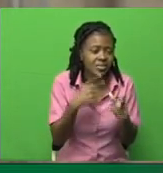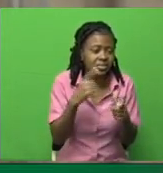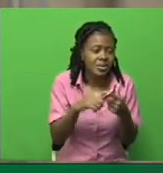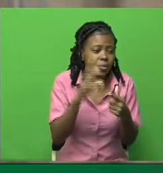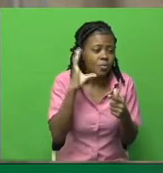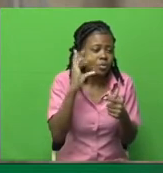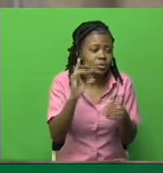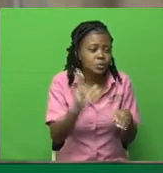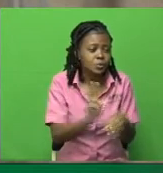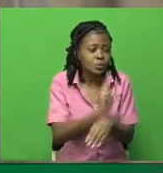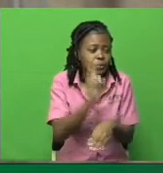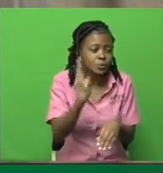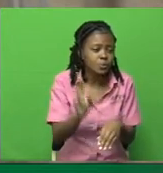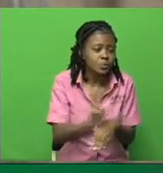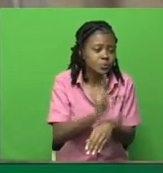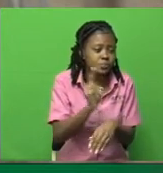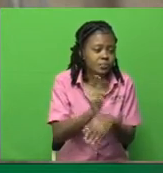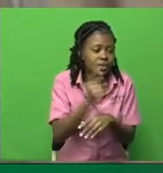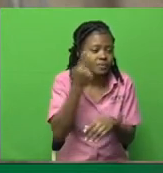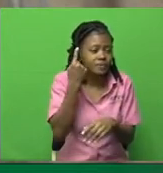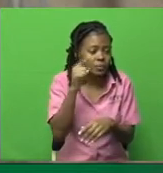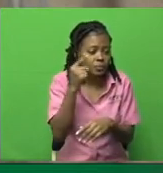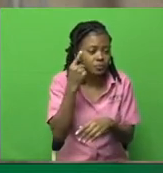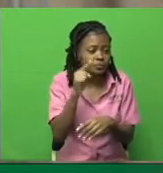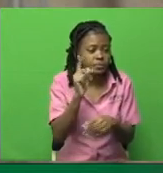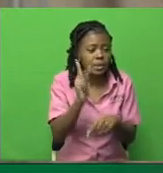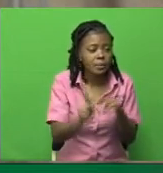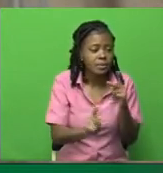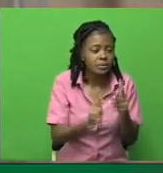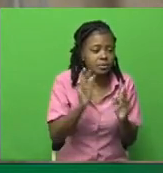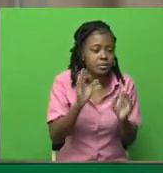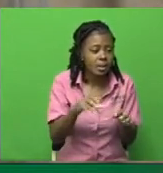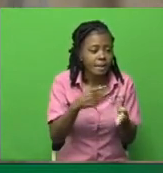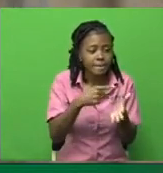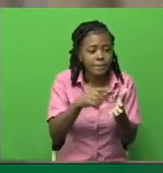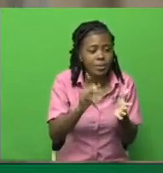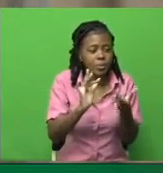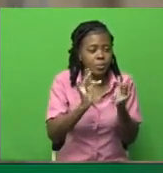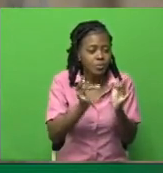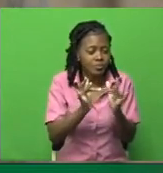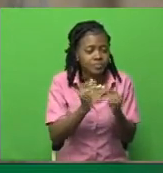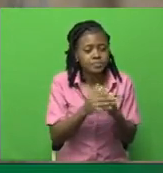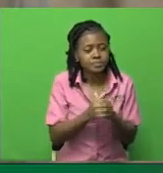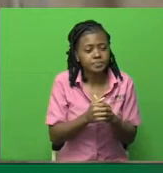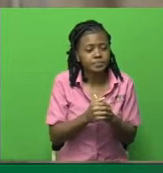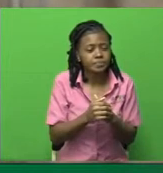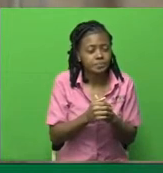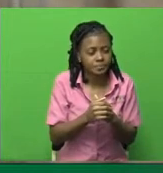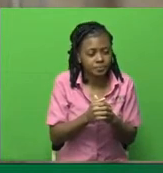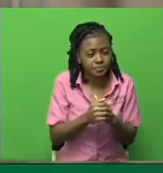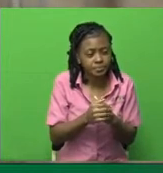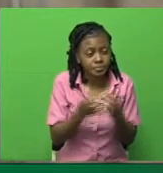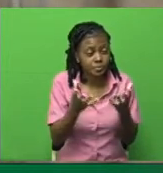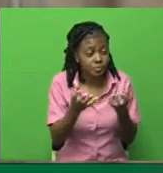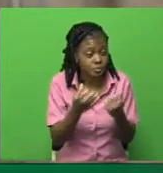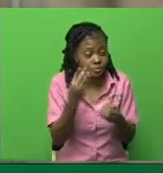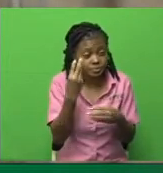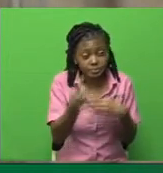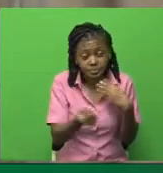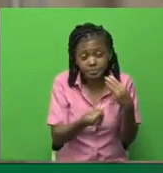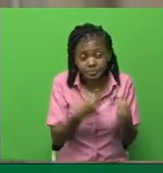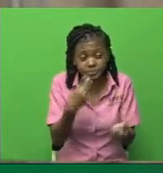platform to receive the payments from persons not only purchasing these products